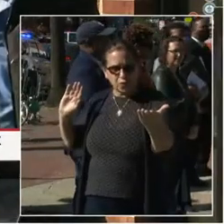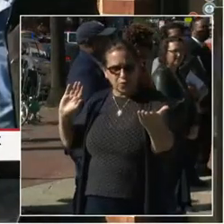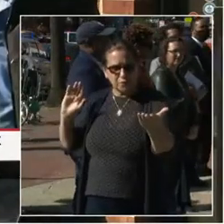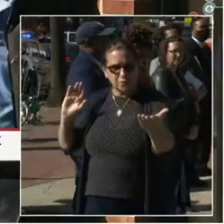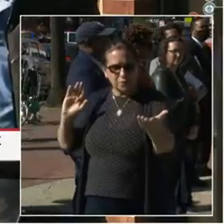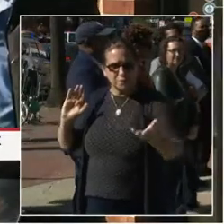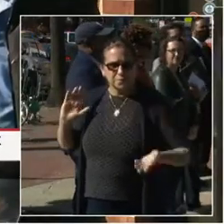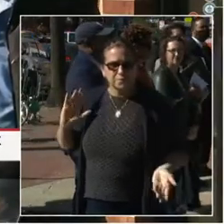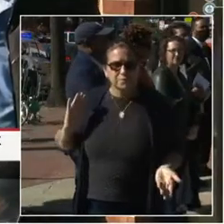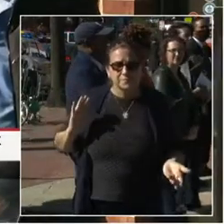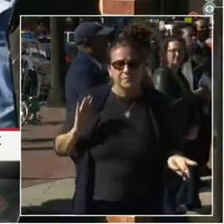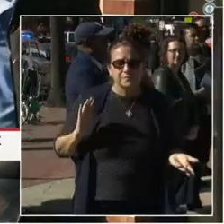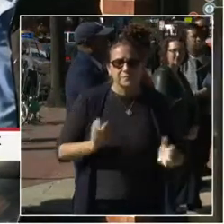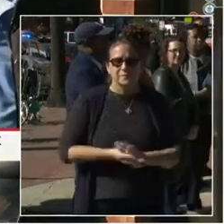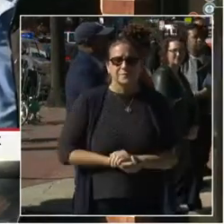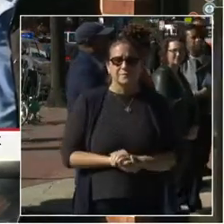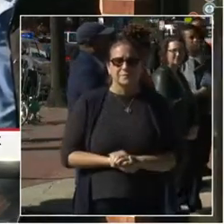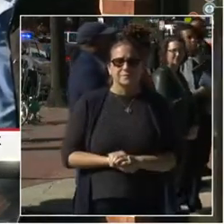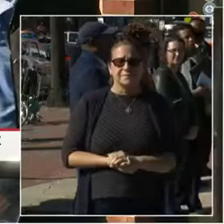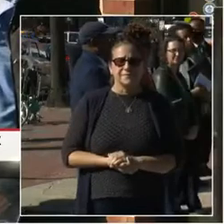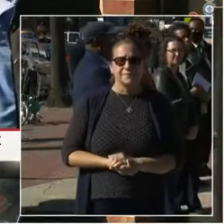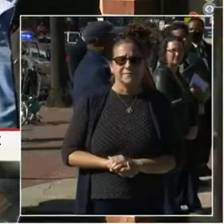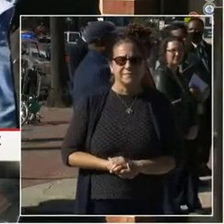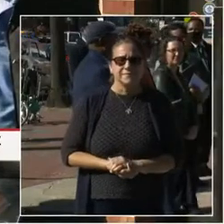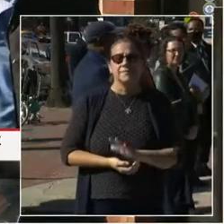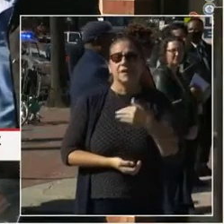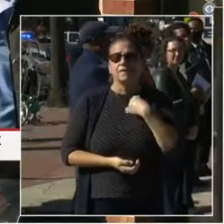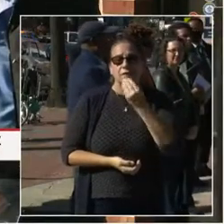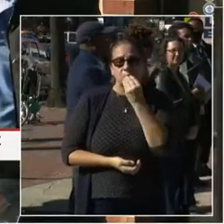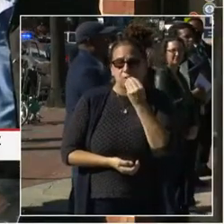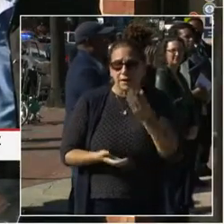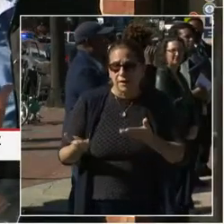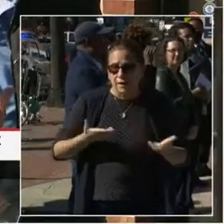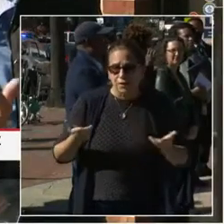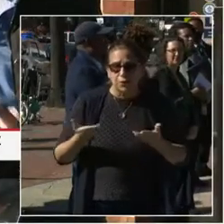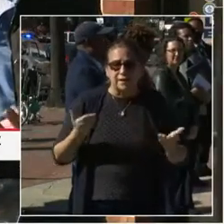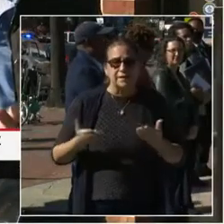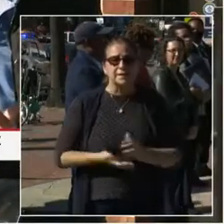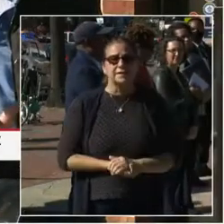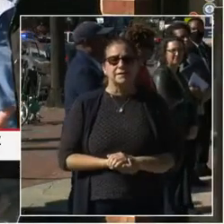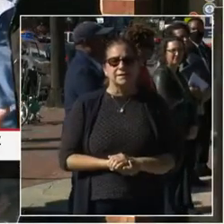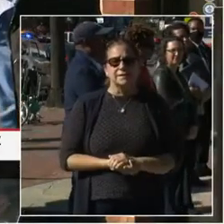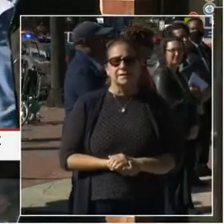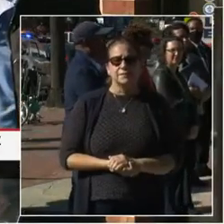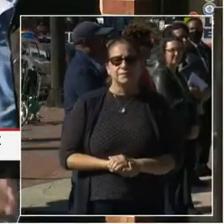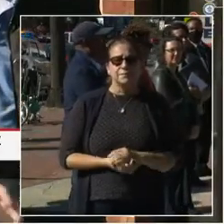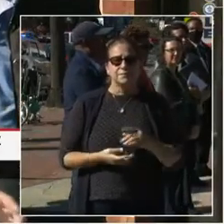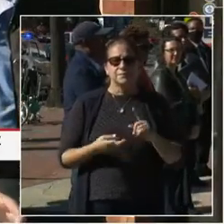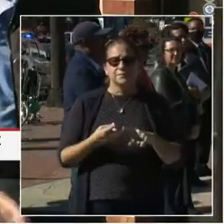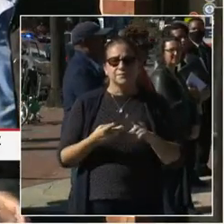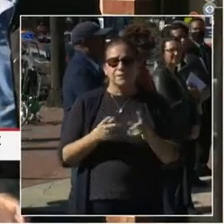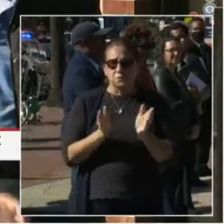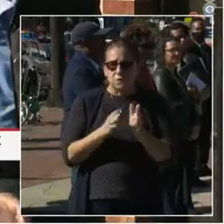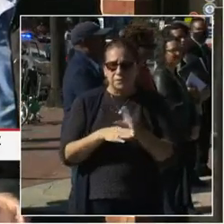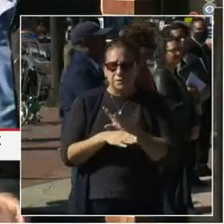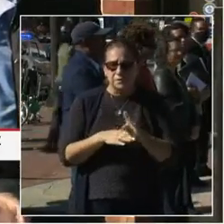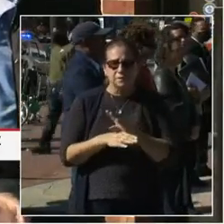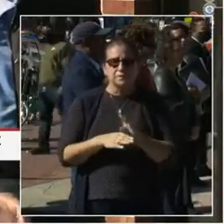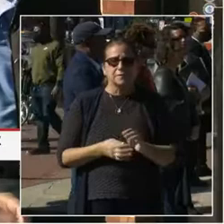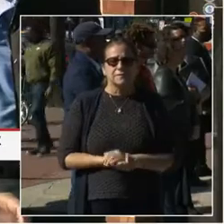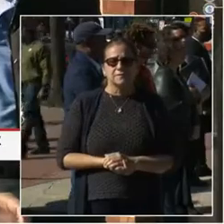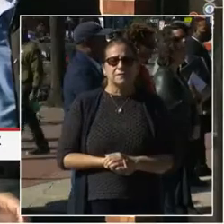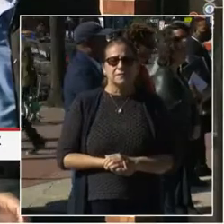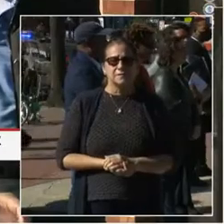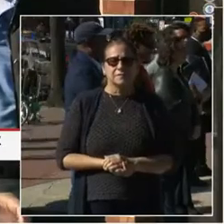is to make sure that your home-based business grows into a business that actually employs your neighbors as well. So what Mayor Bowser set